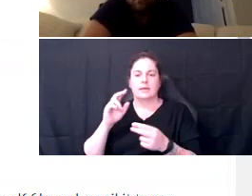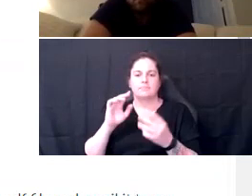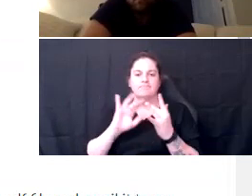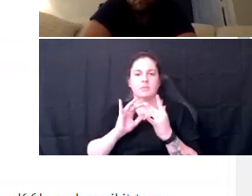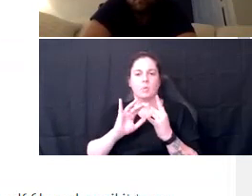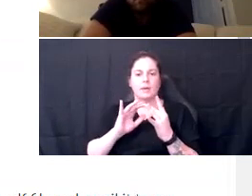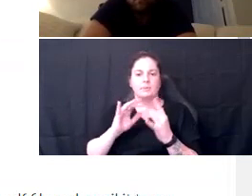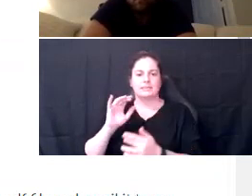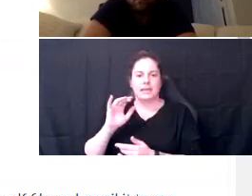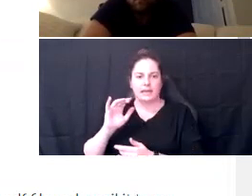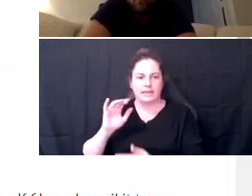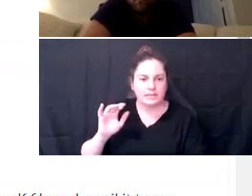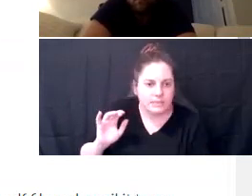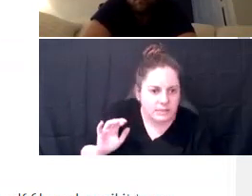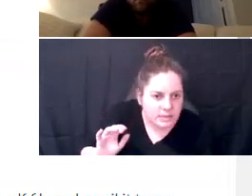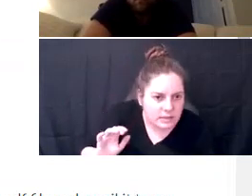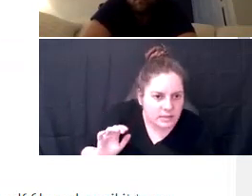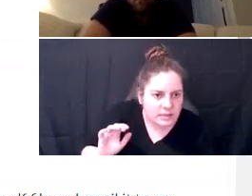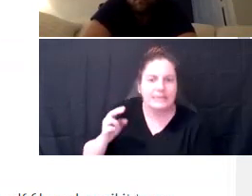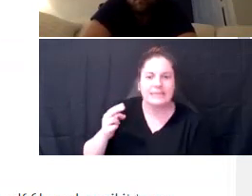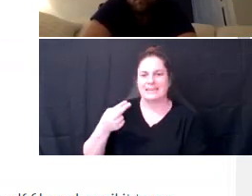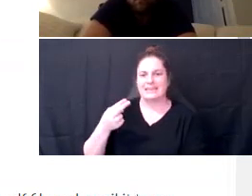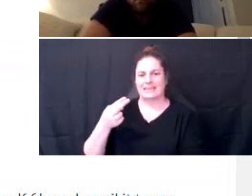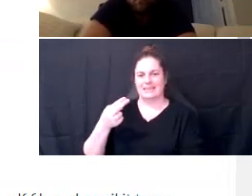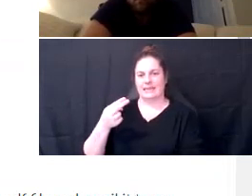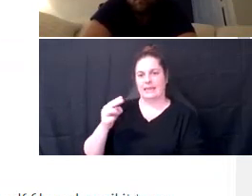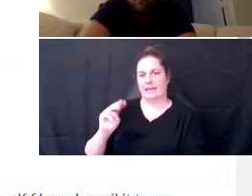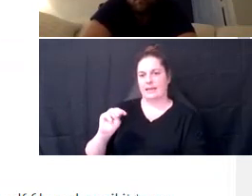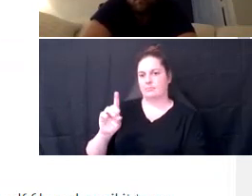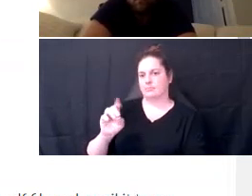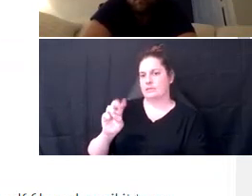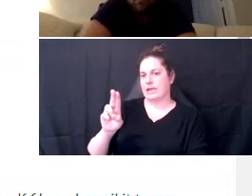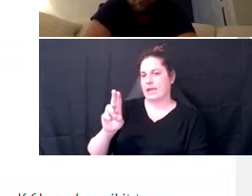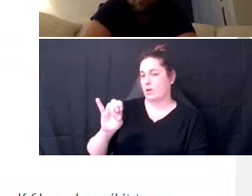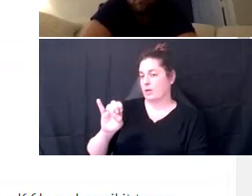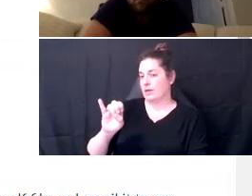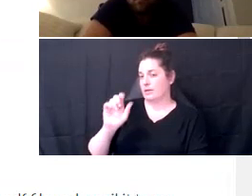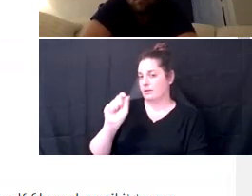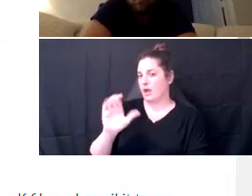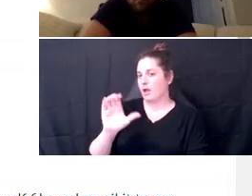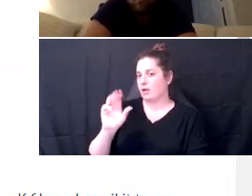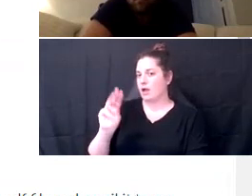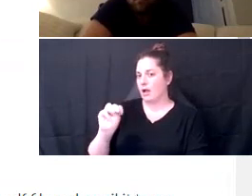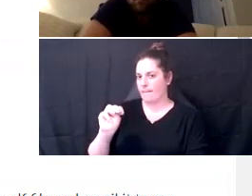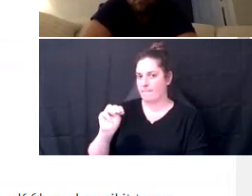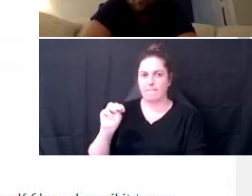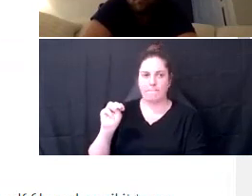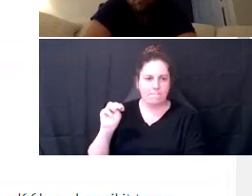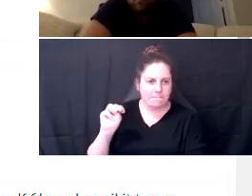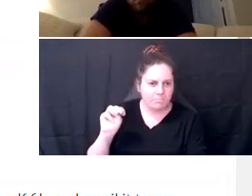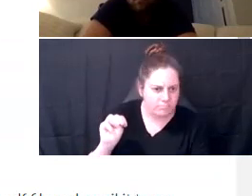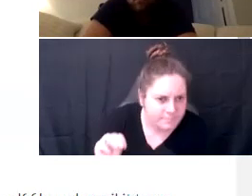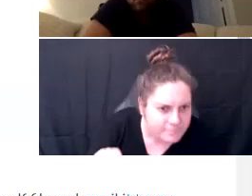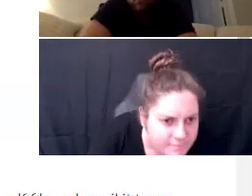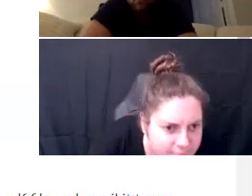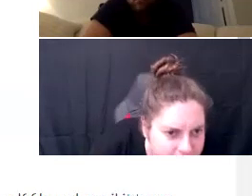hindawi.com. You can just simply click the link here in the project details, and it'll take you to the website, Hindawi. Hindawi